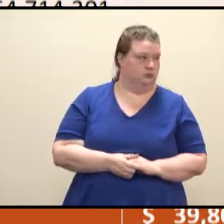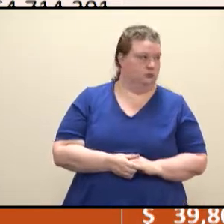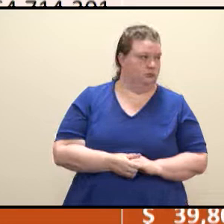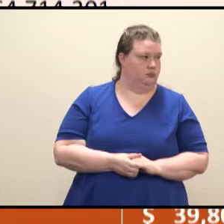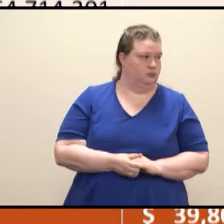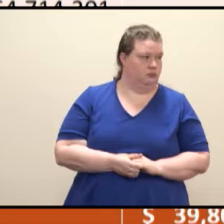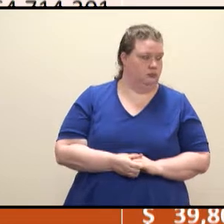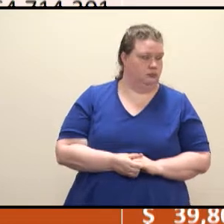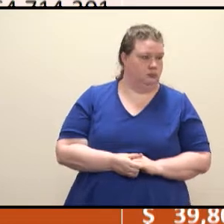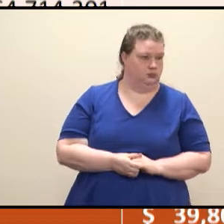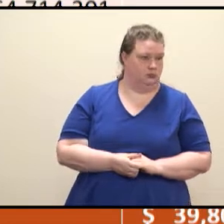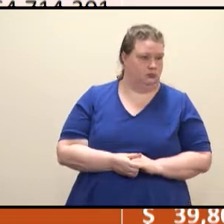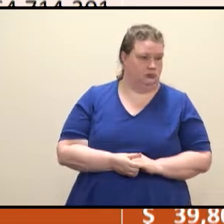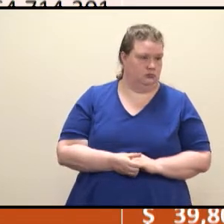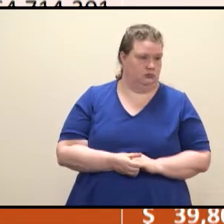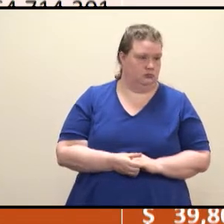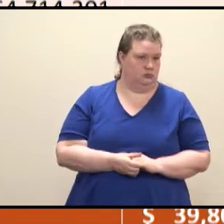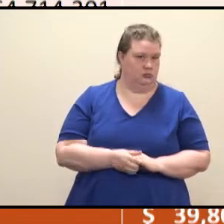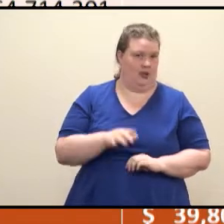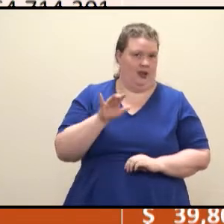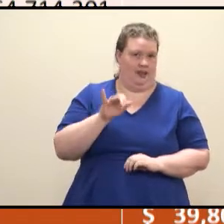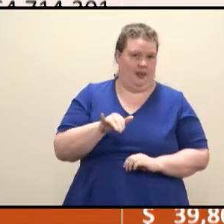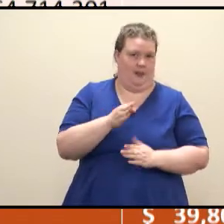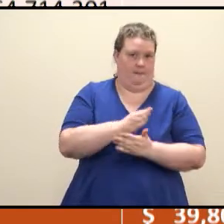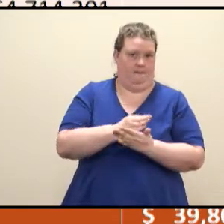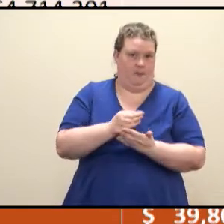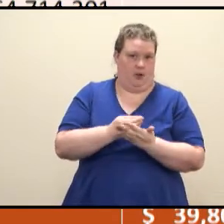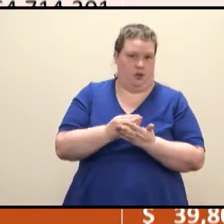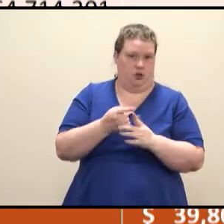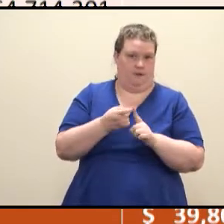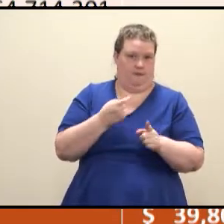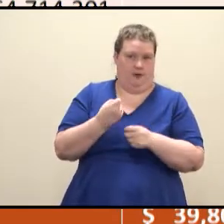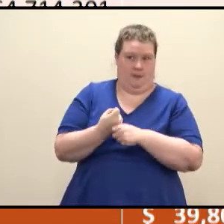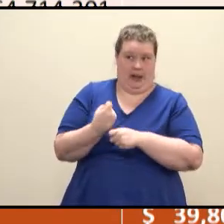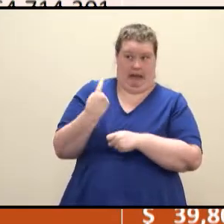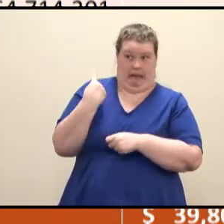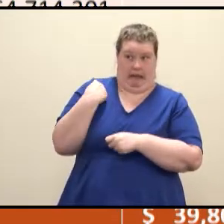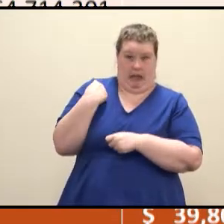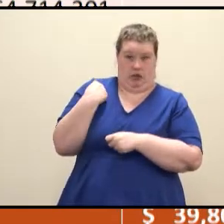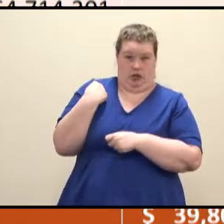That is the original budget from last year, less some